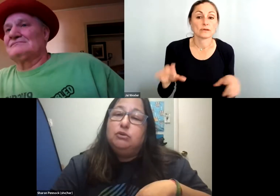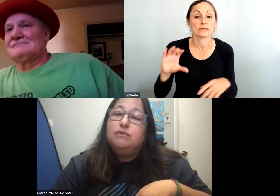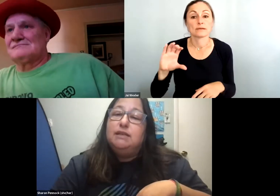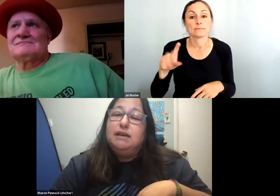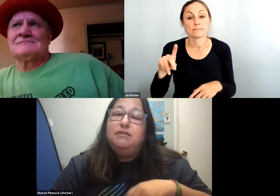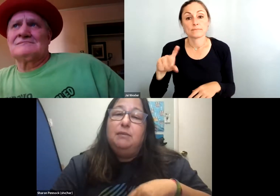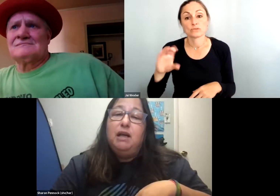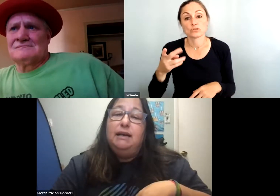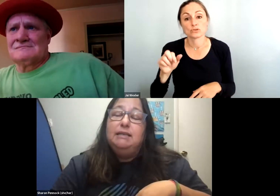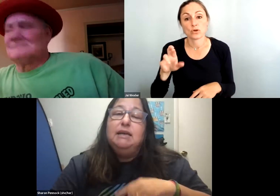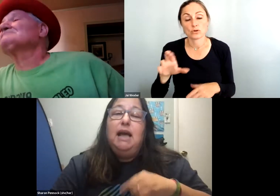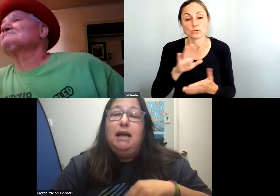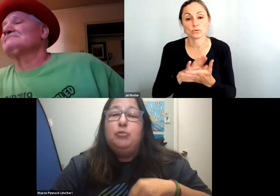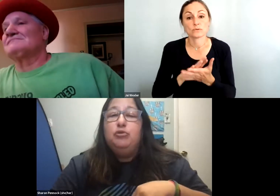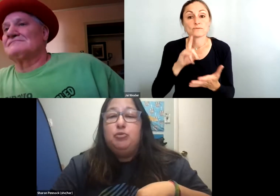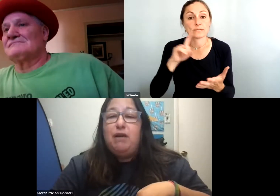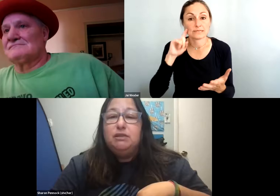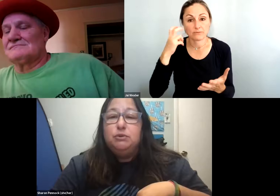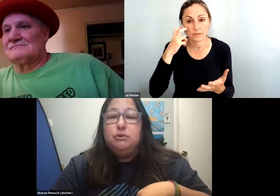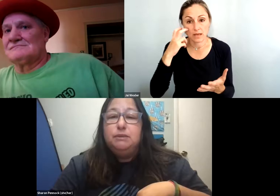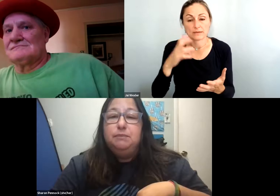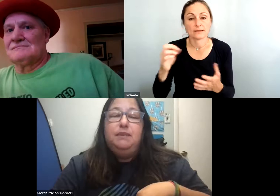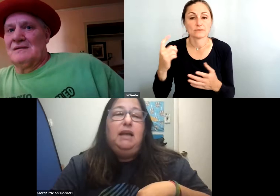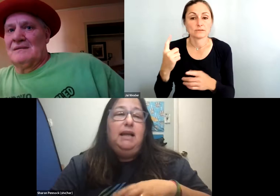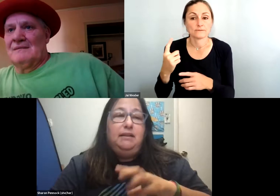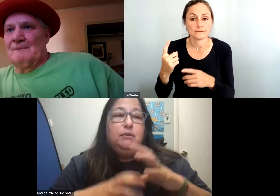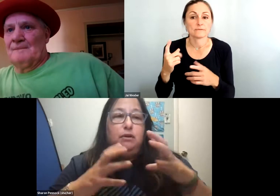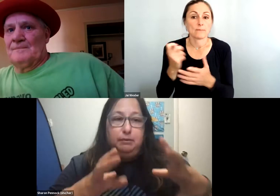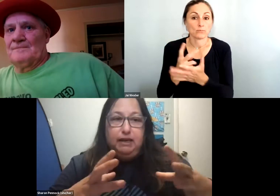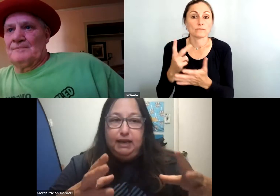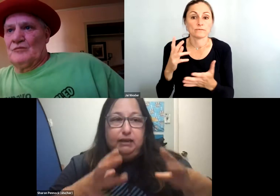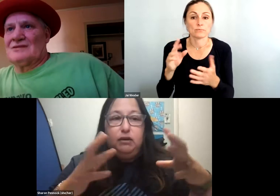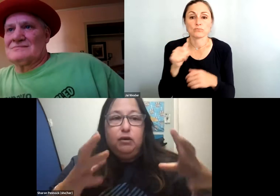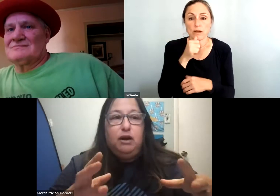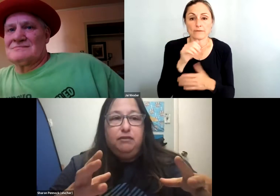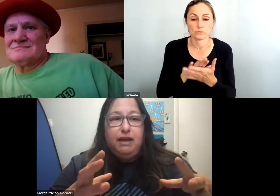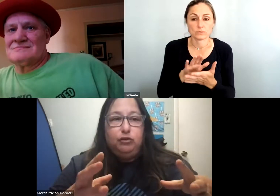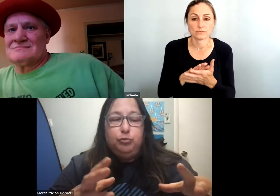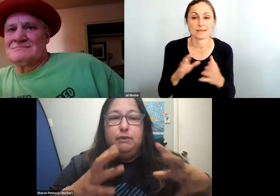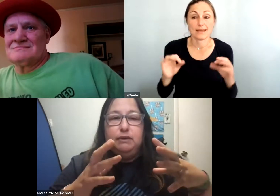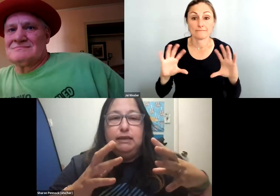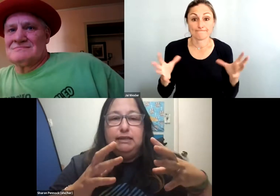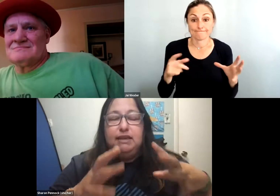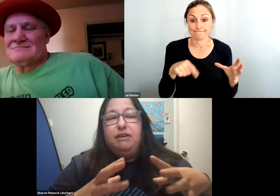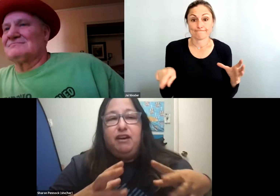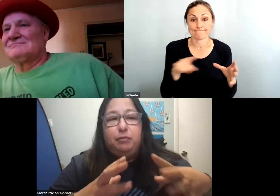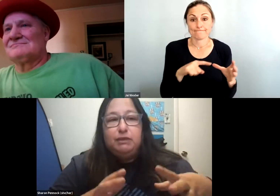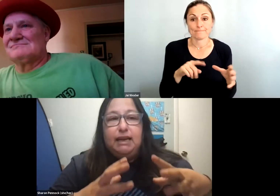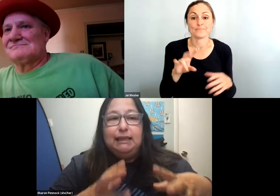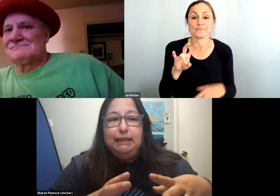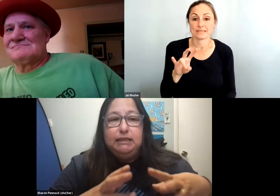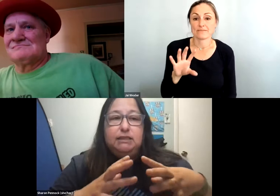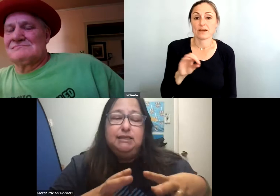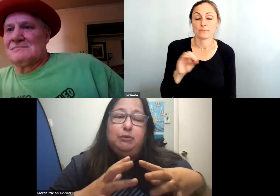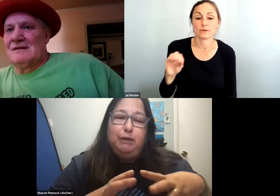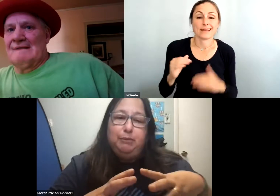charter schools for the deaf and blind, and approved private schools. And again, of that group, it's 75%